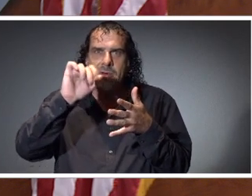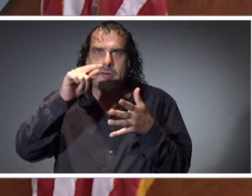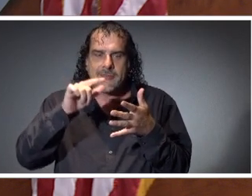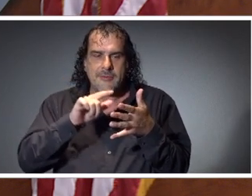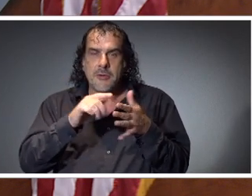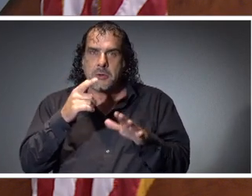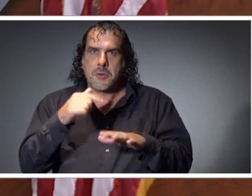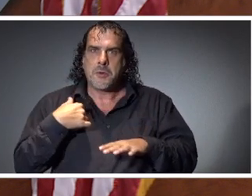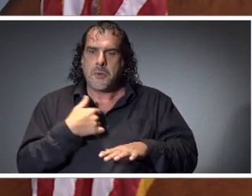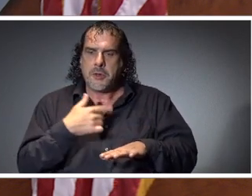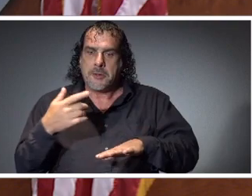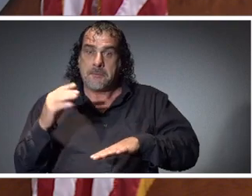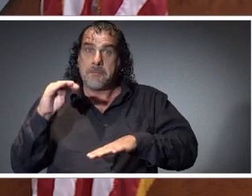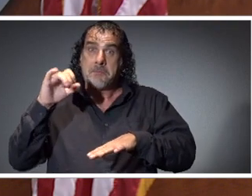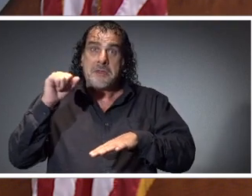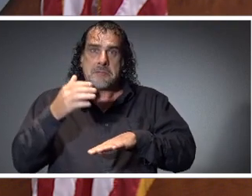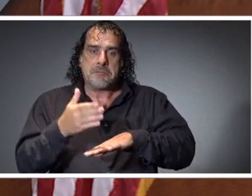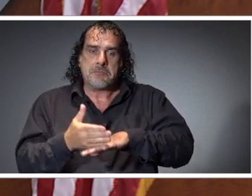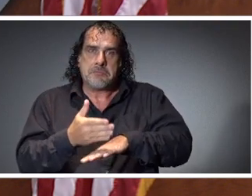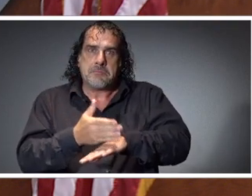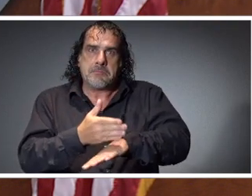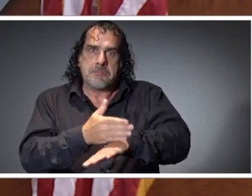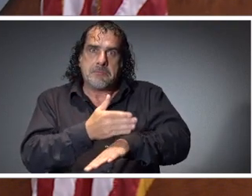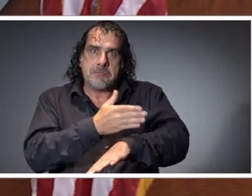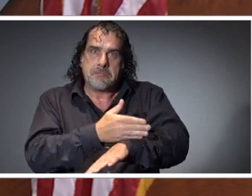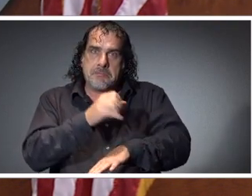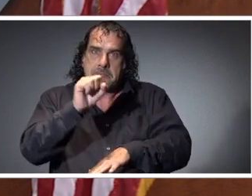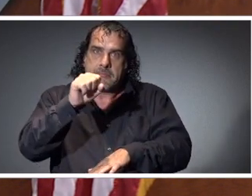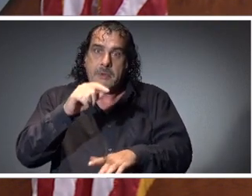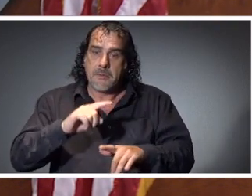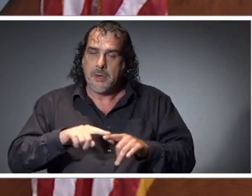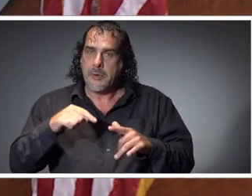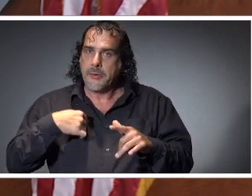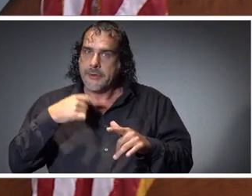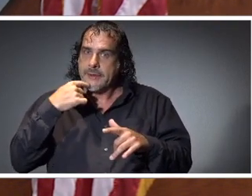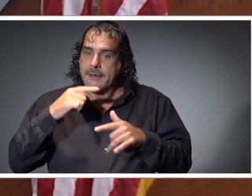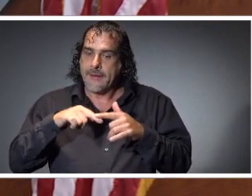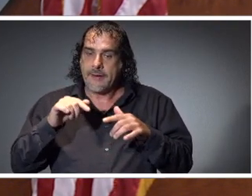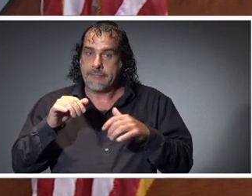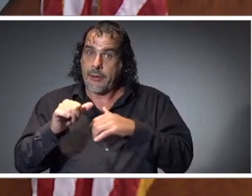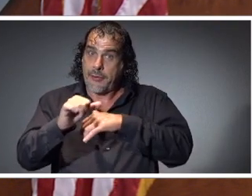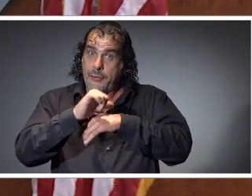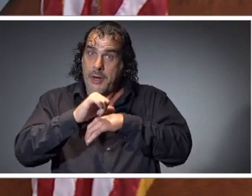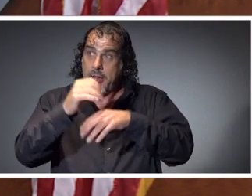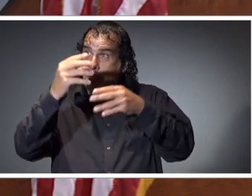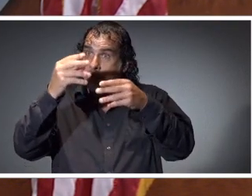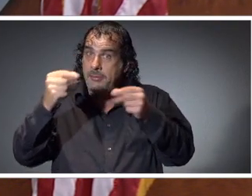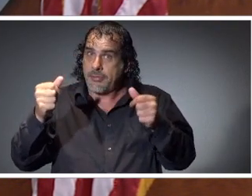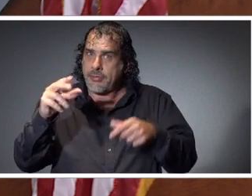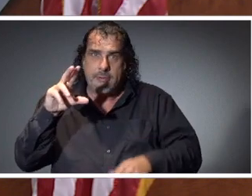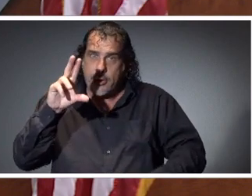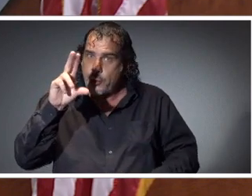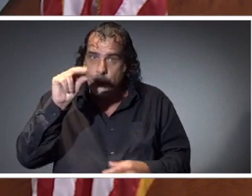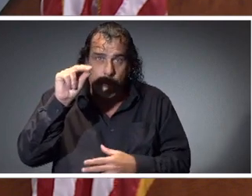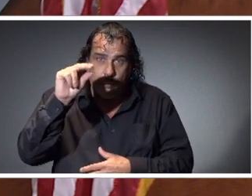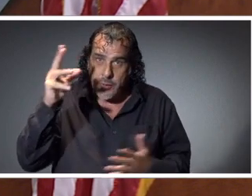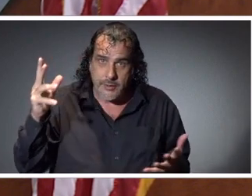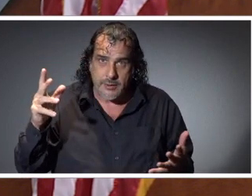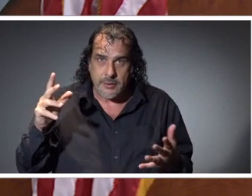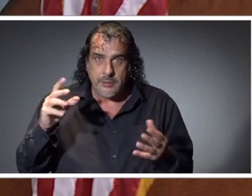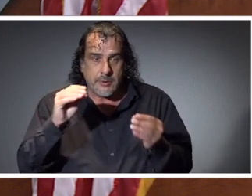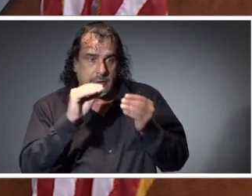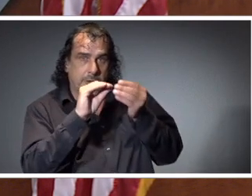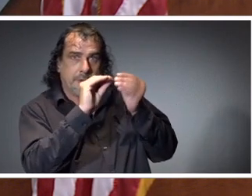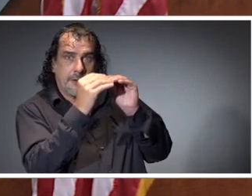been improving, but we have also been saying that the threat is not gone. We saw numbers today